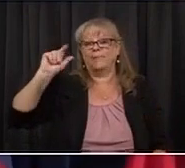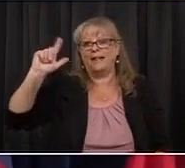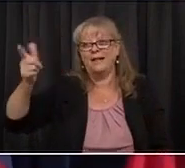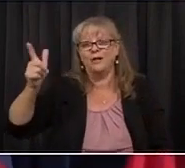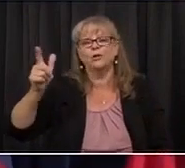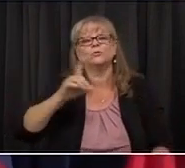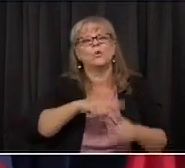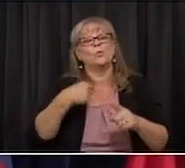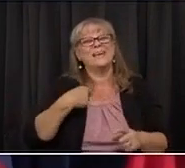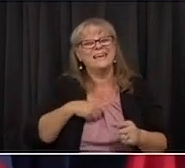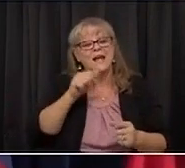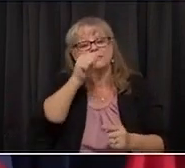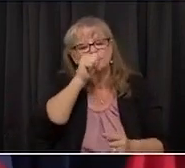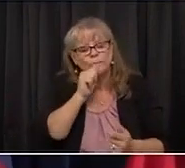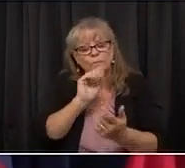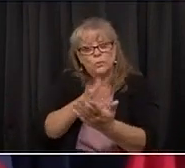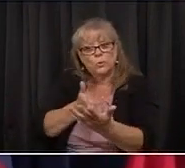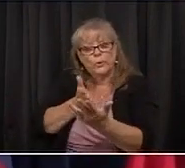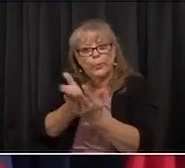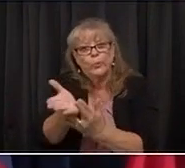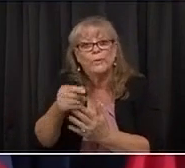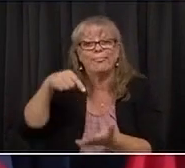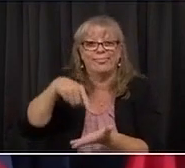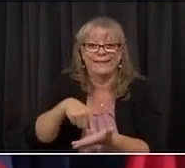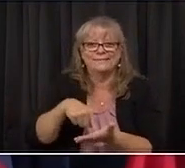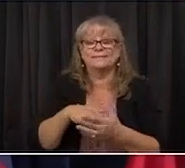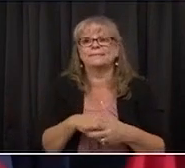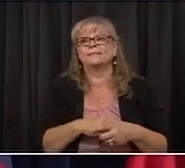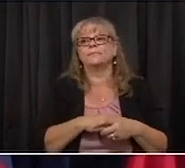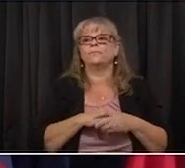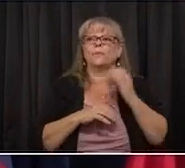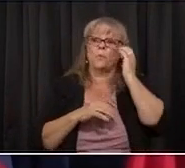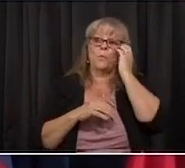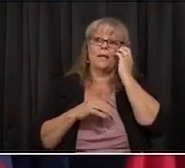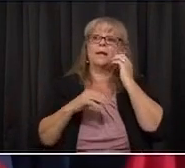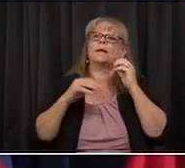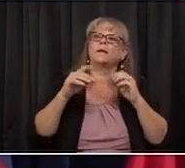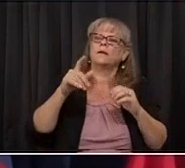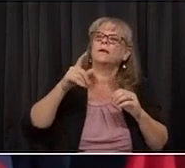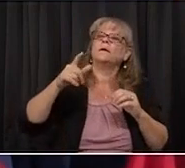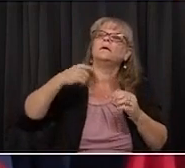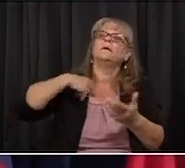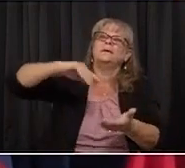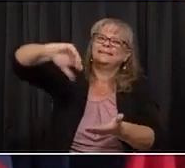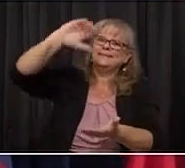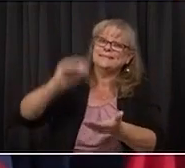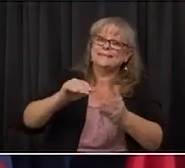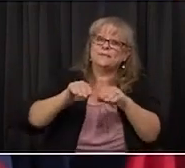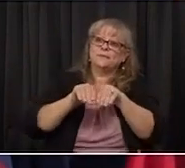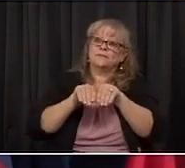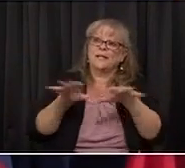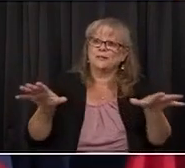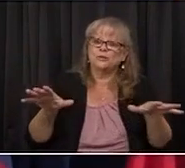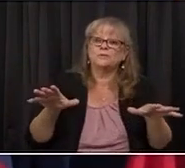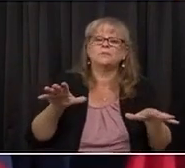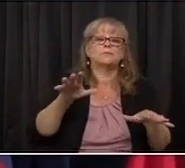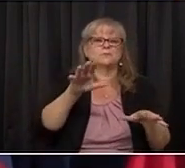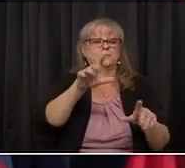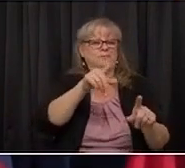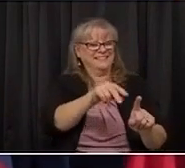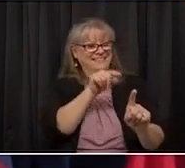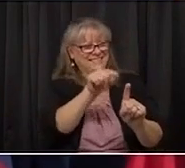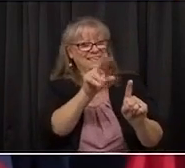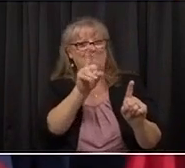prevent providing a social environment that gives the virus the chance to exponentially expand and overwhelm our healthcare